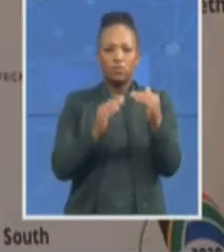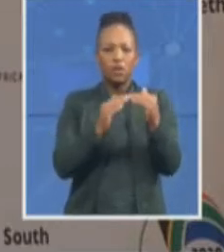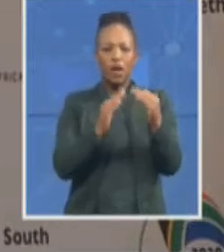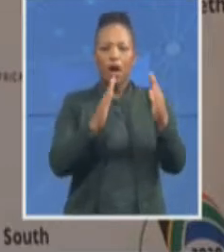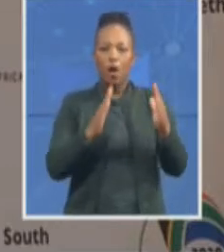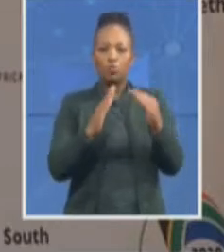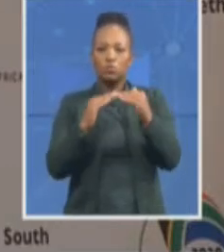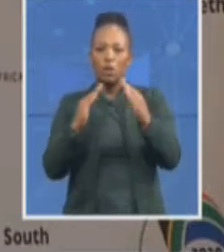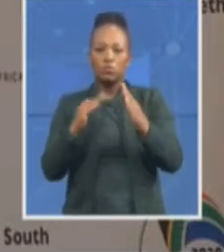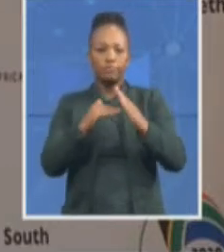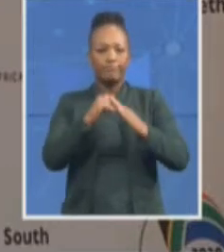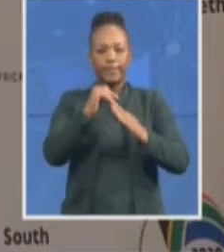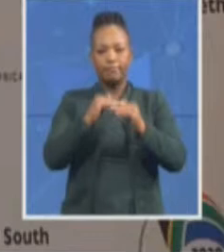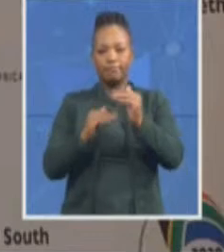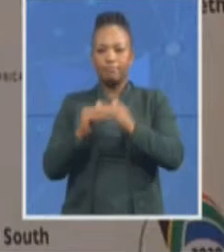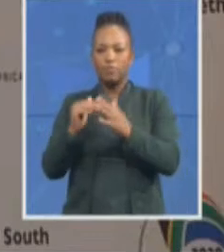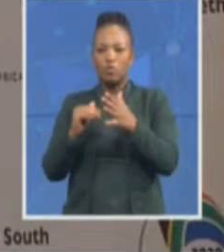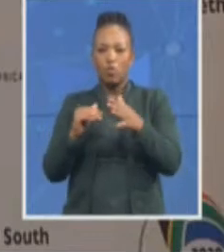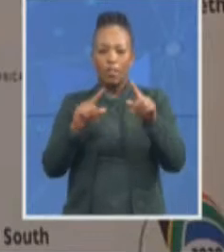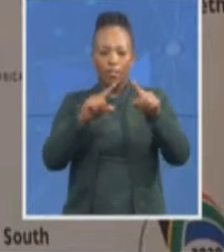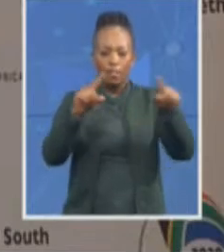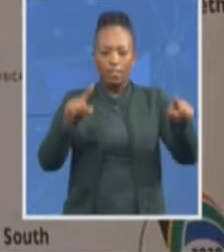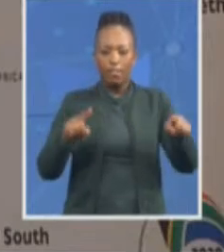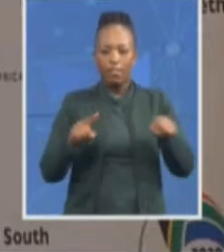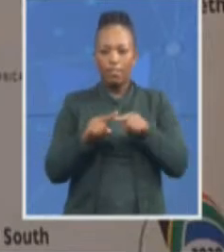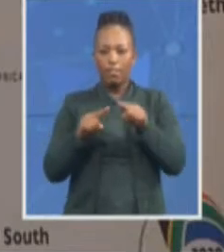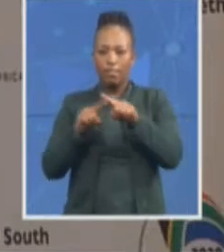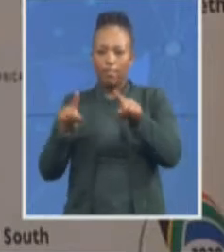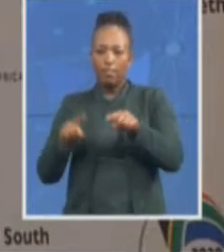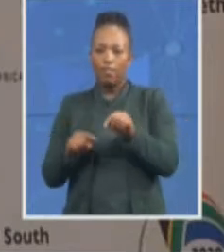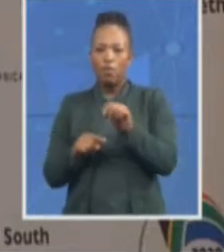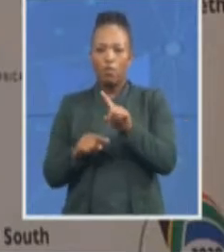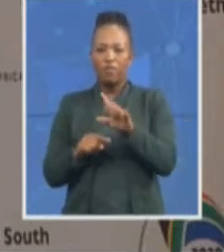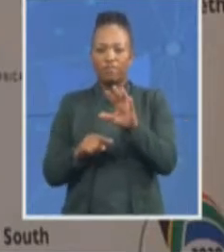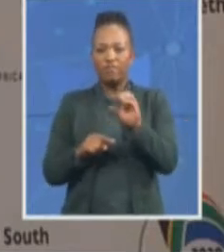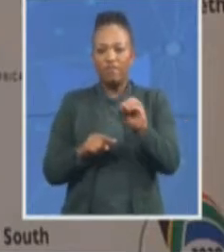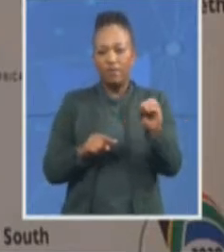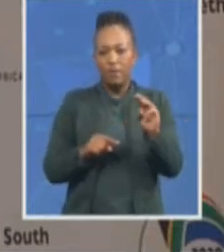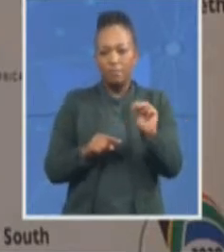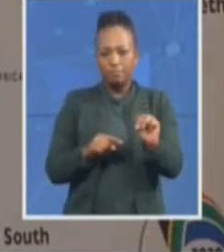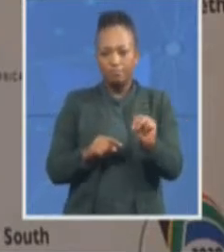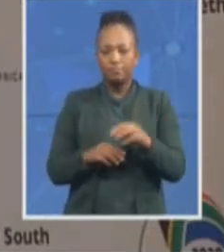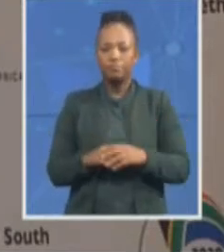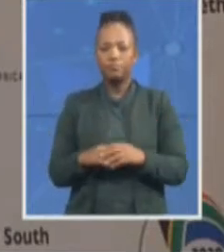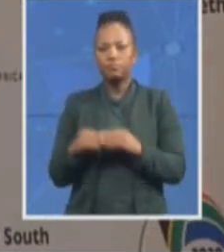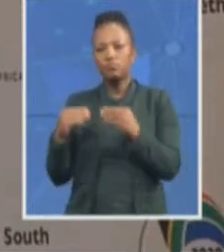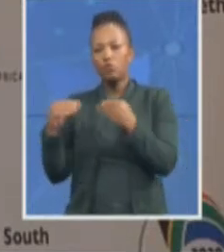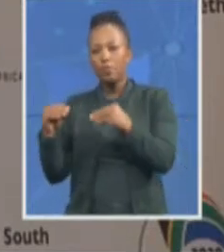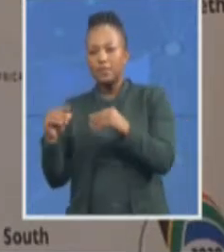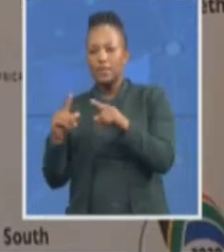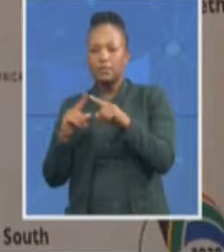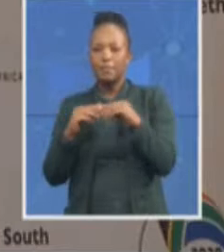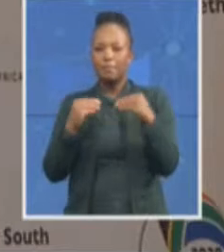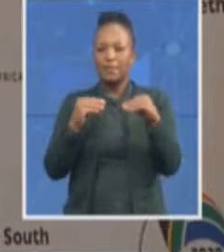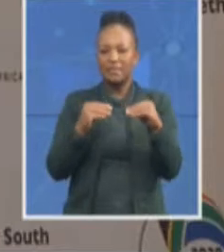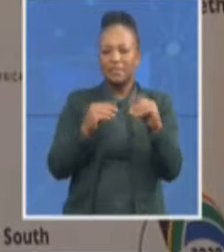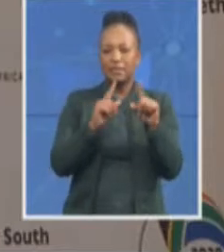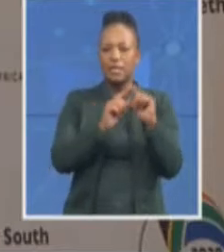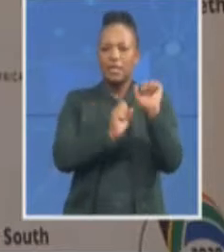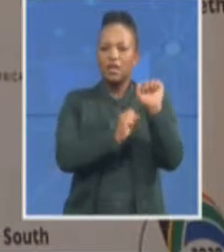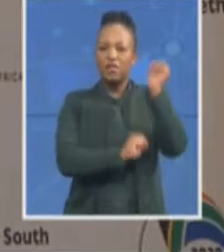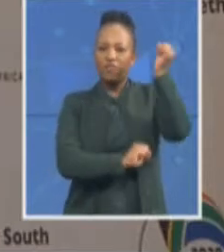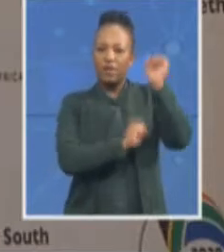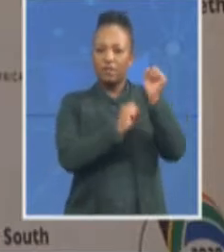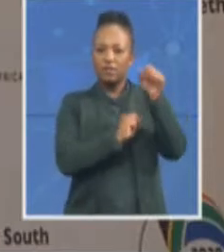retail, commercial, office, and industrial facilities, as well as the full spectrum of community and social